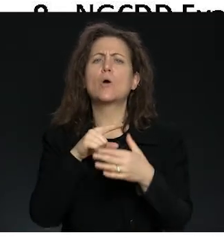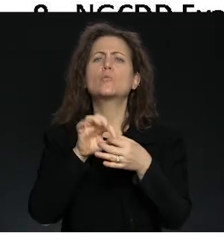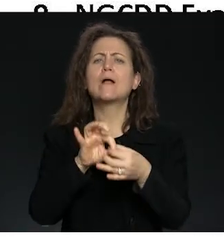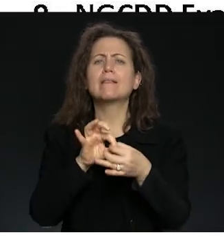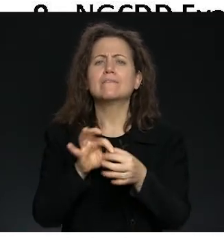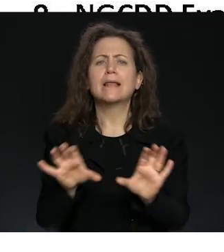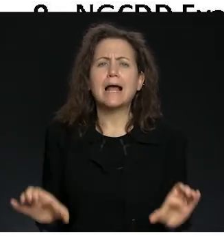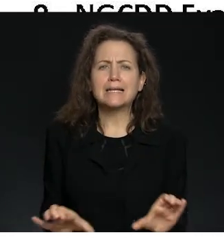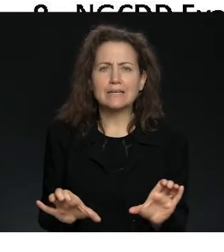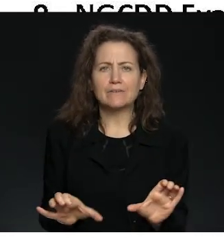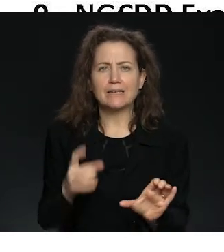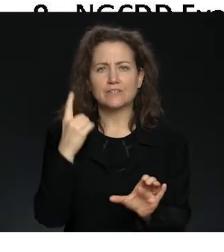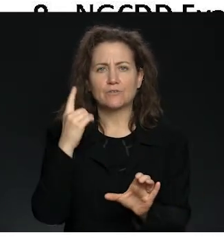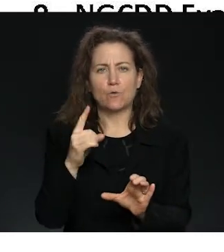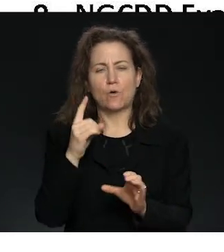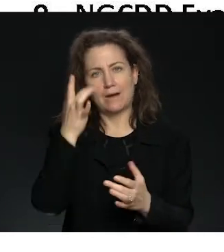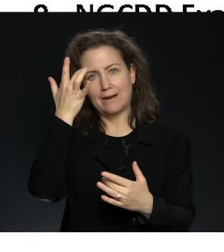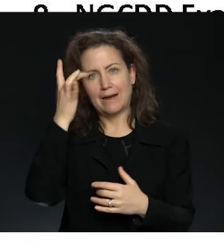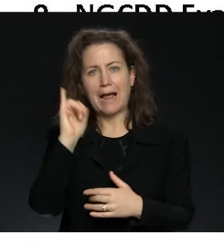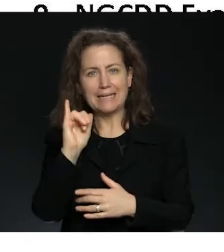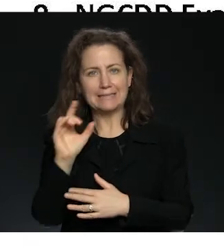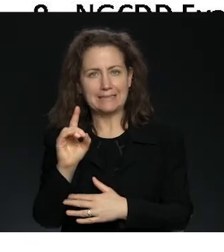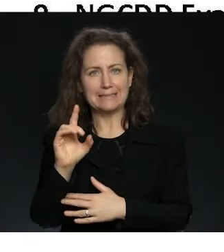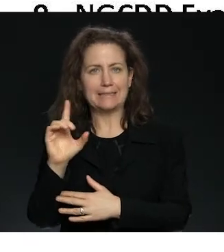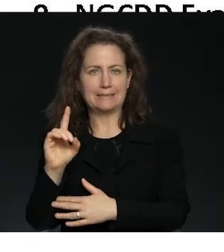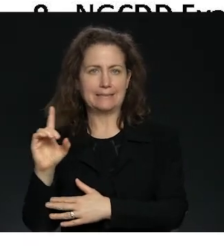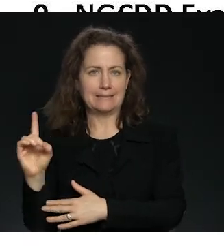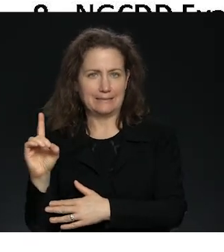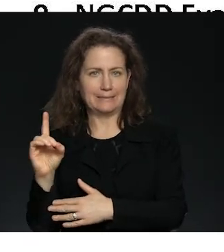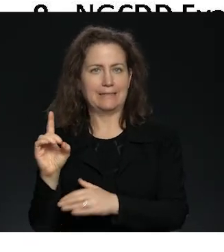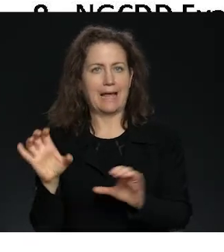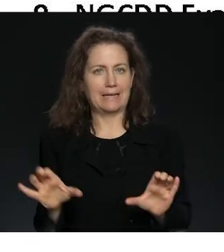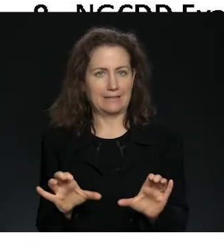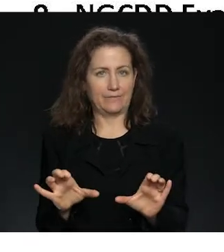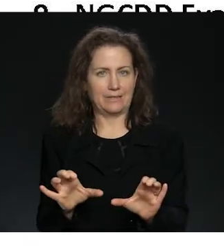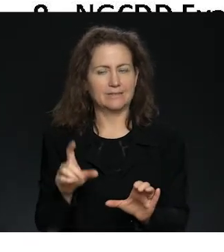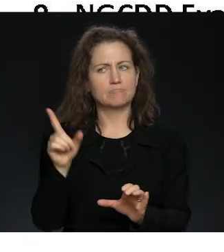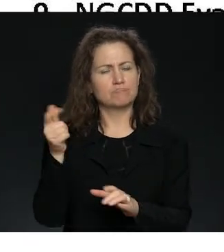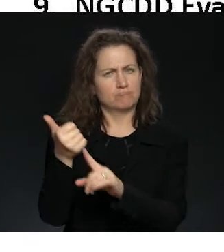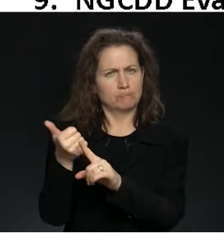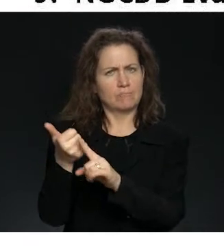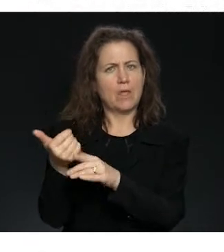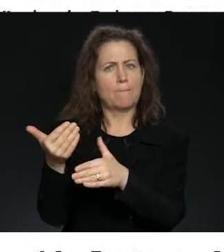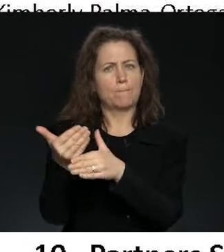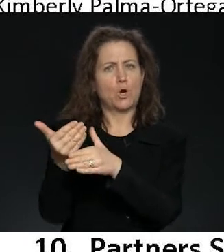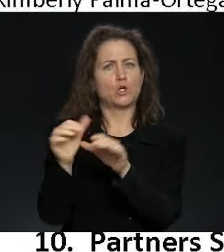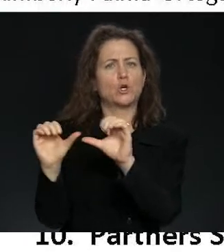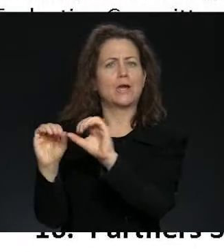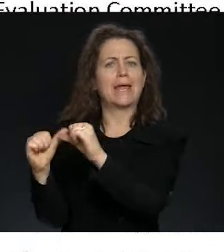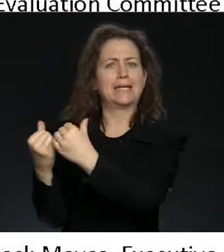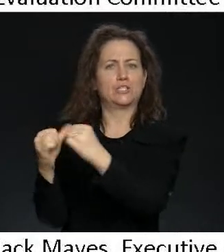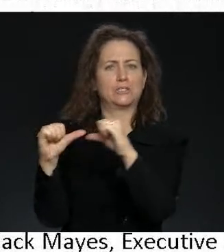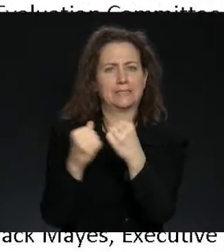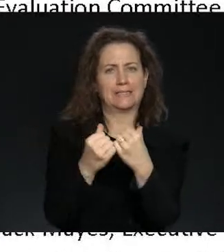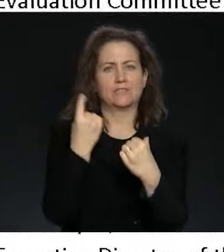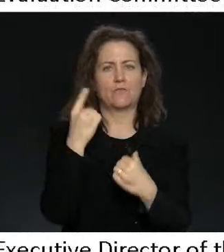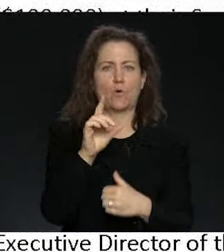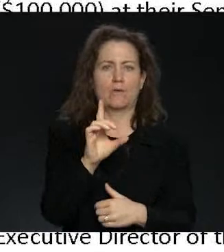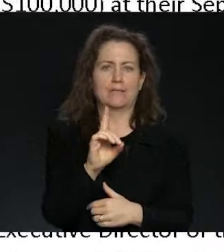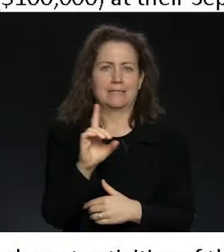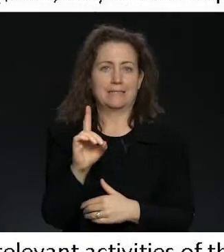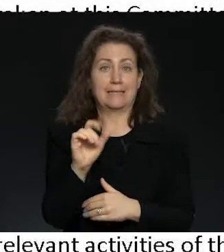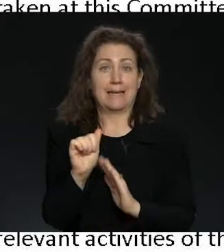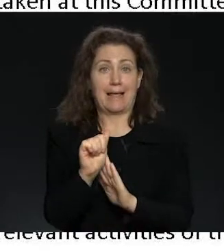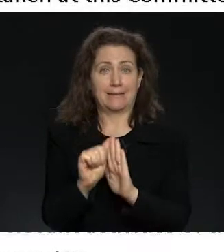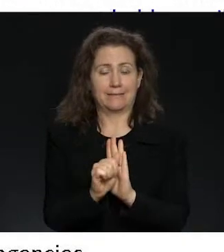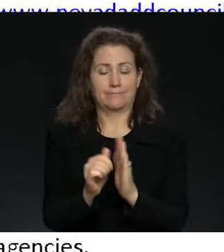Developmental Disabilities, as they are our partner agencies in the DD Act. Item 11 on